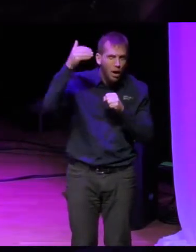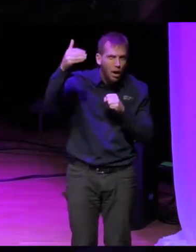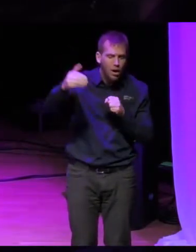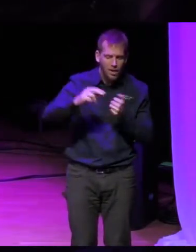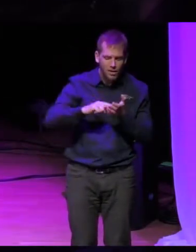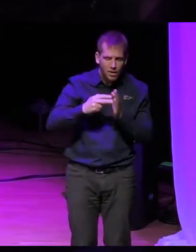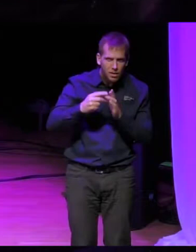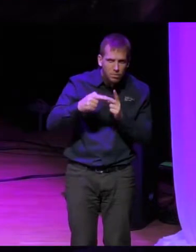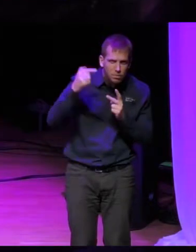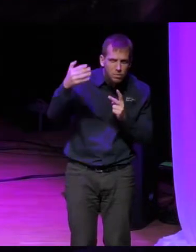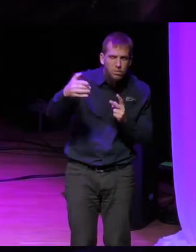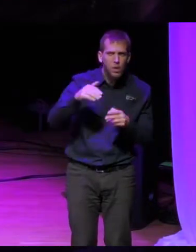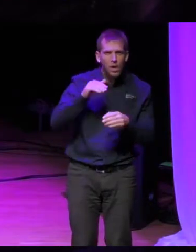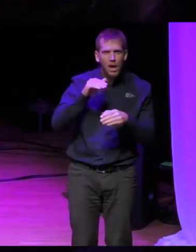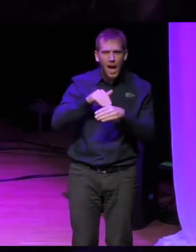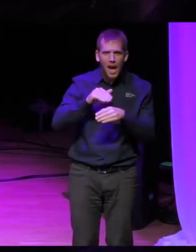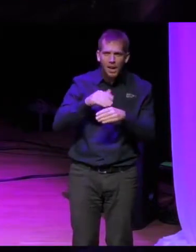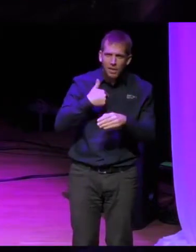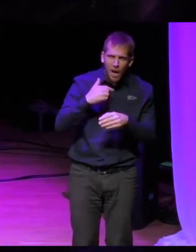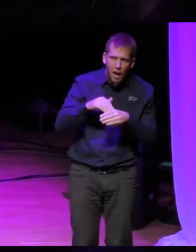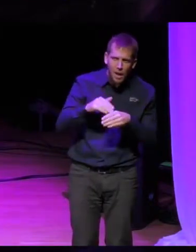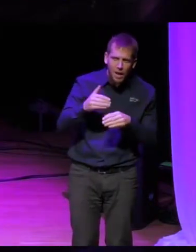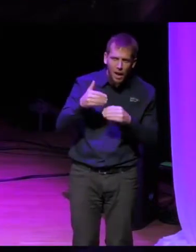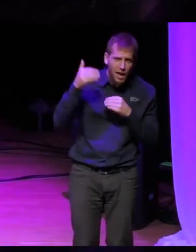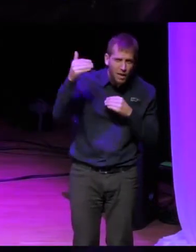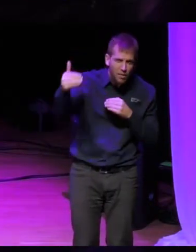and how they can work together with,